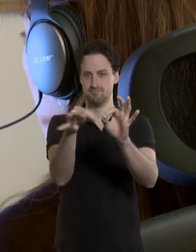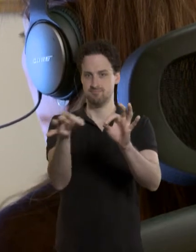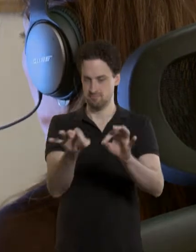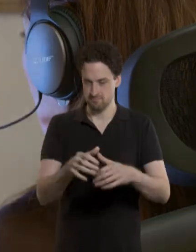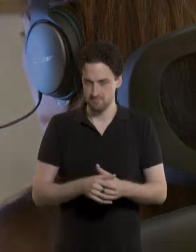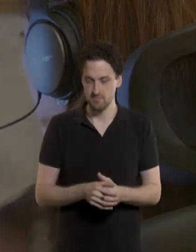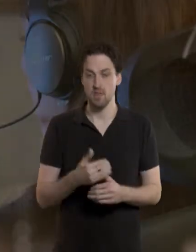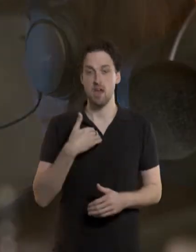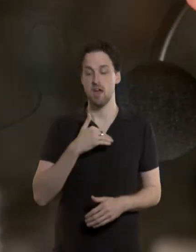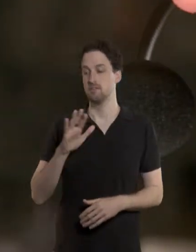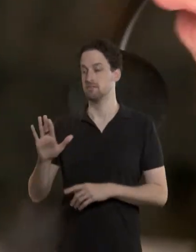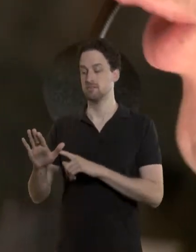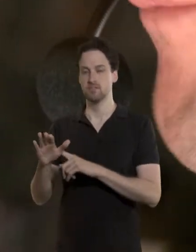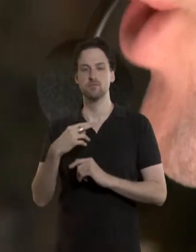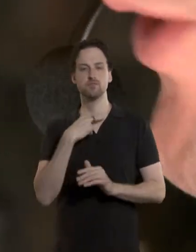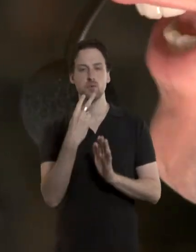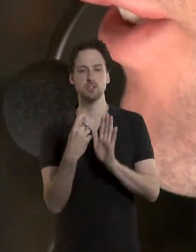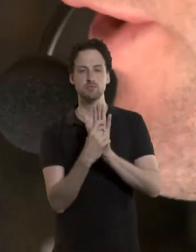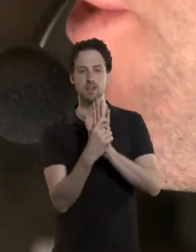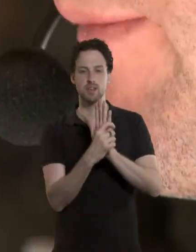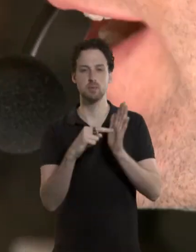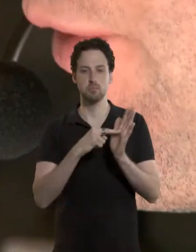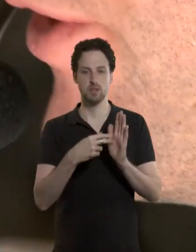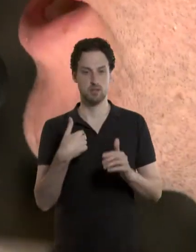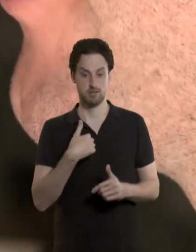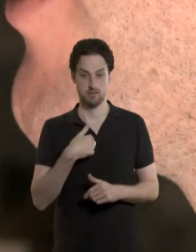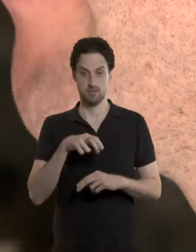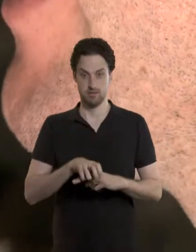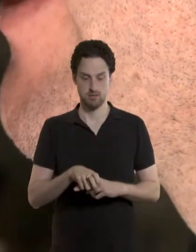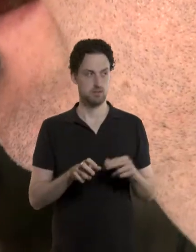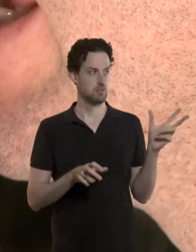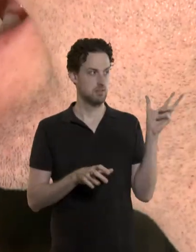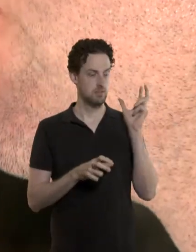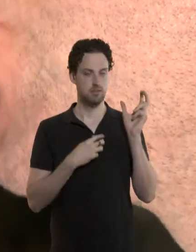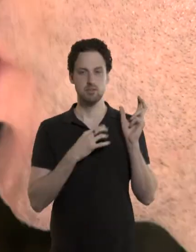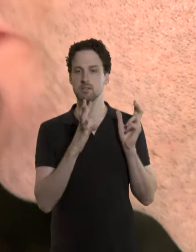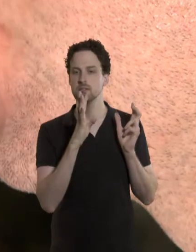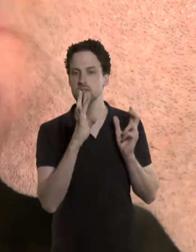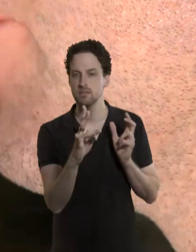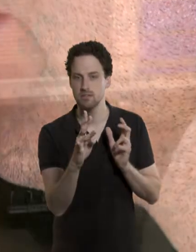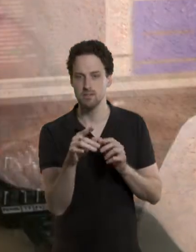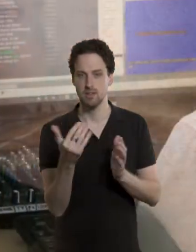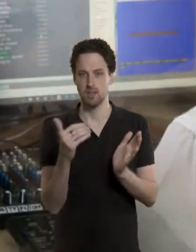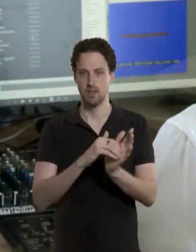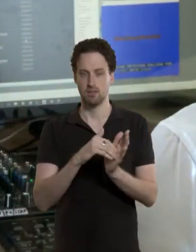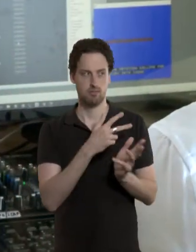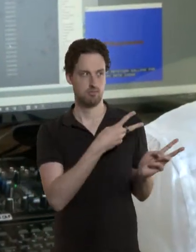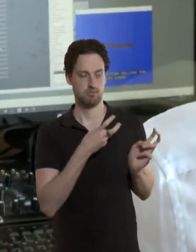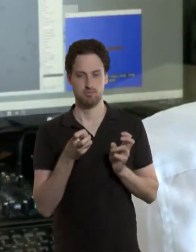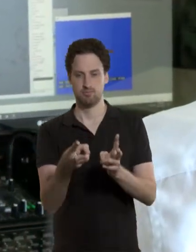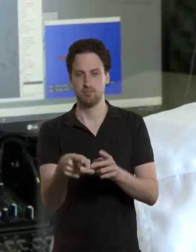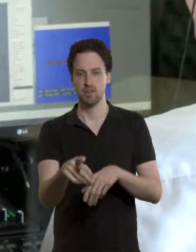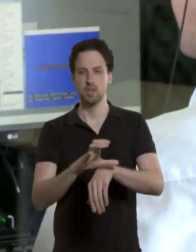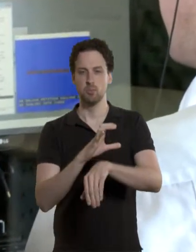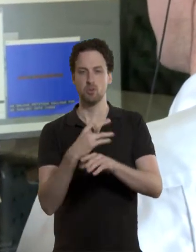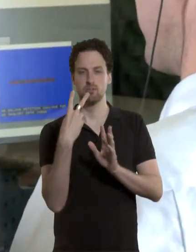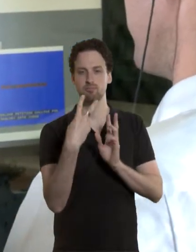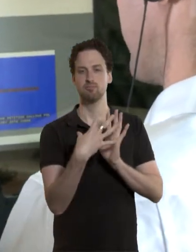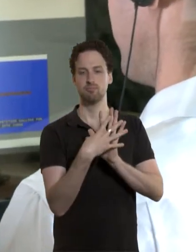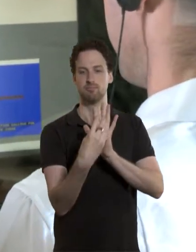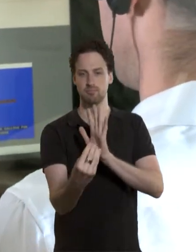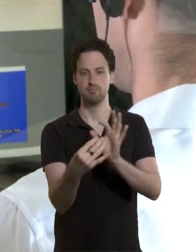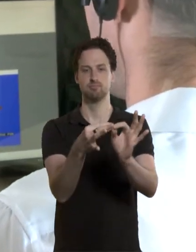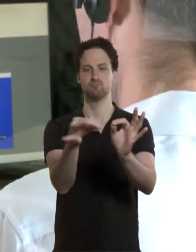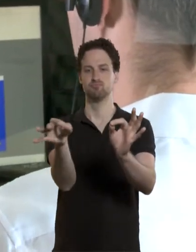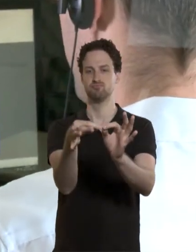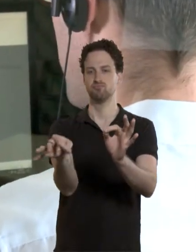screen, and voice writing, where the captioner repeats the spoken audio of the program and voice recognition software